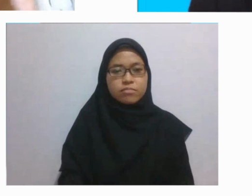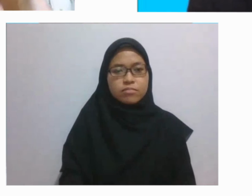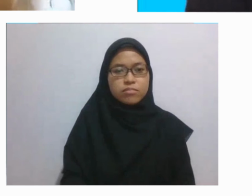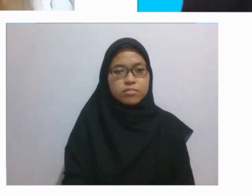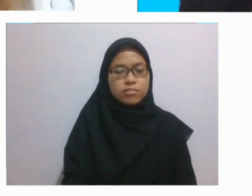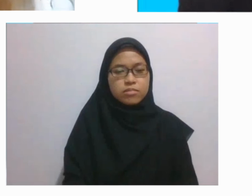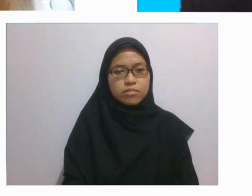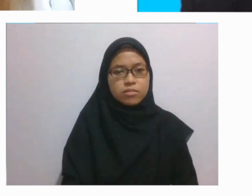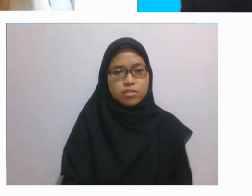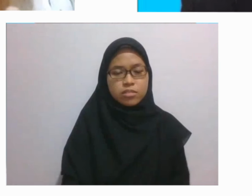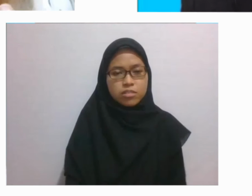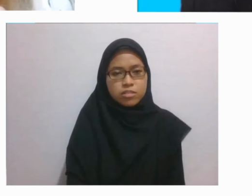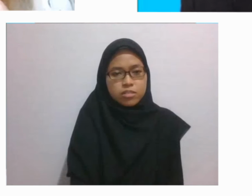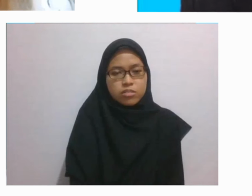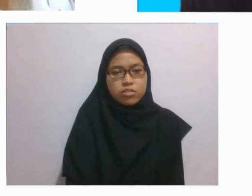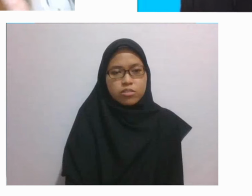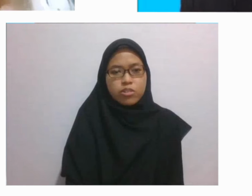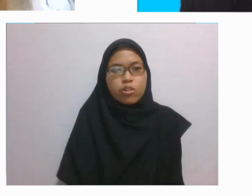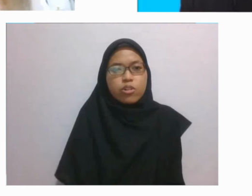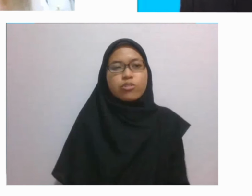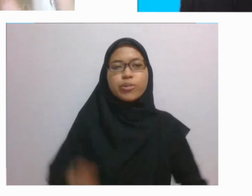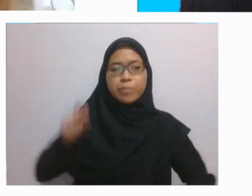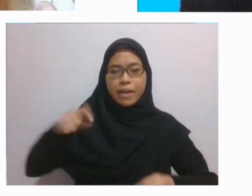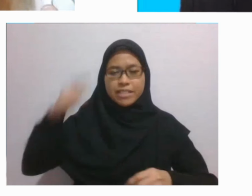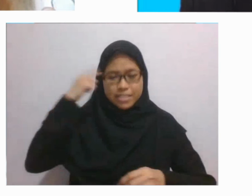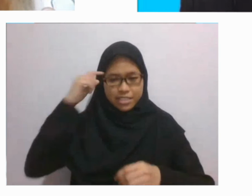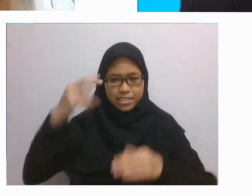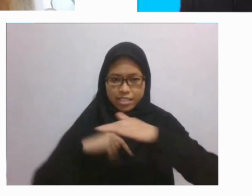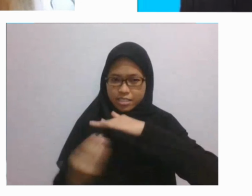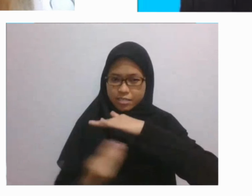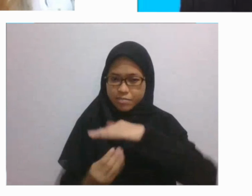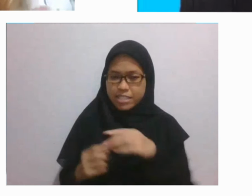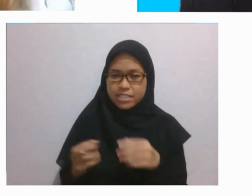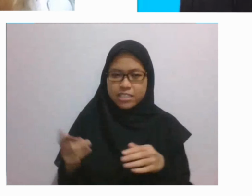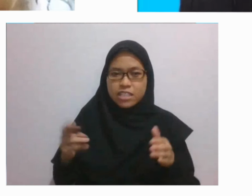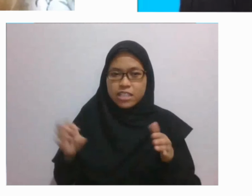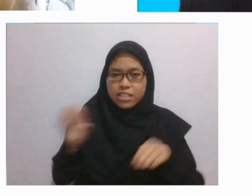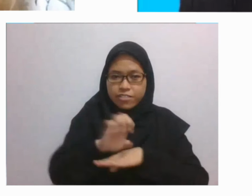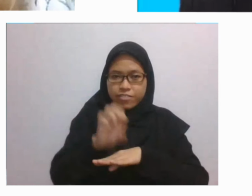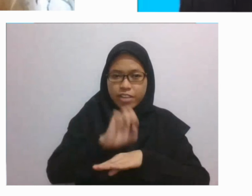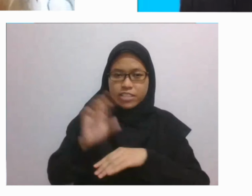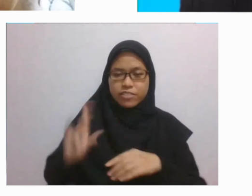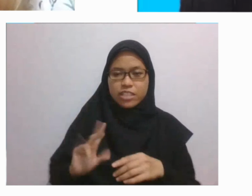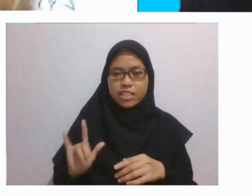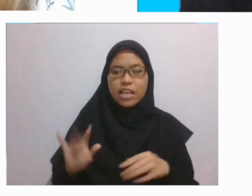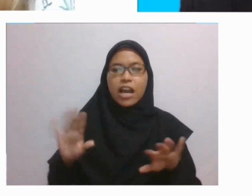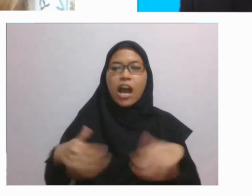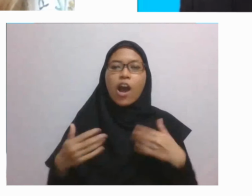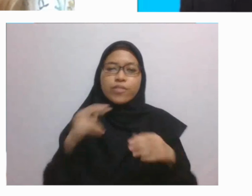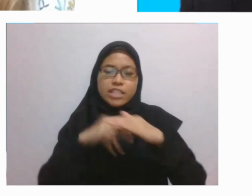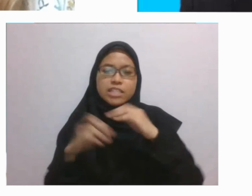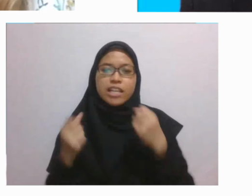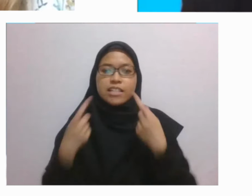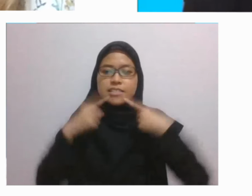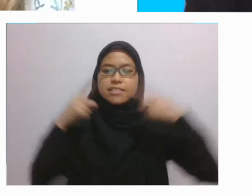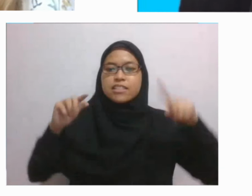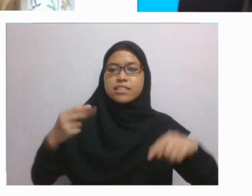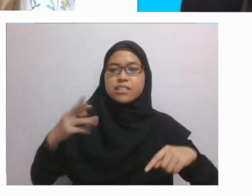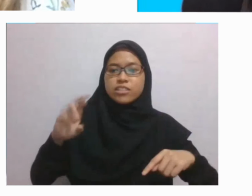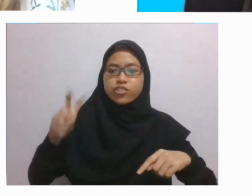of nature very flexibly and to think about what kinds of nature can thrive in cities and how we can thrive with it in a diverse way.